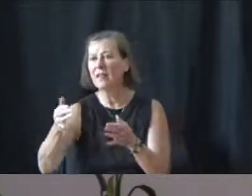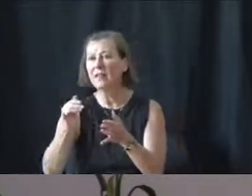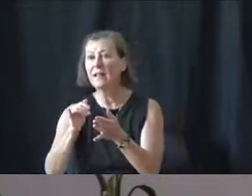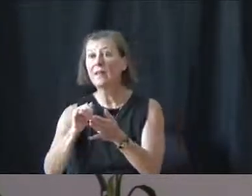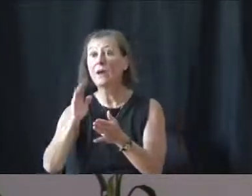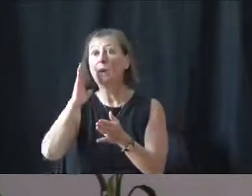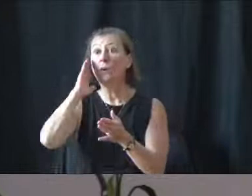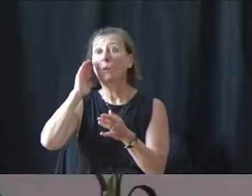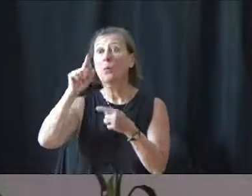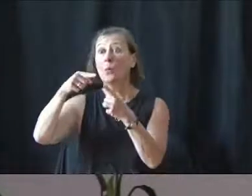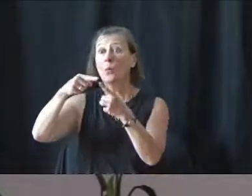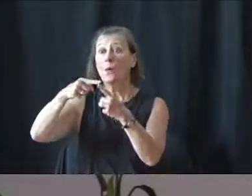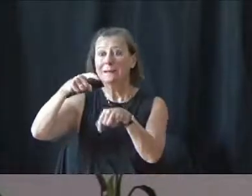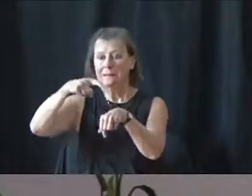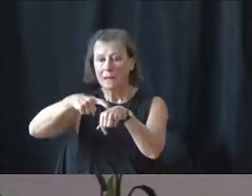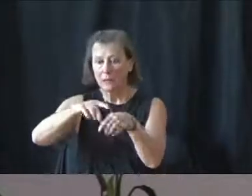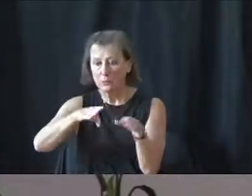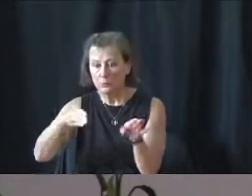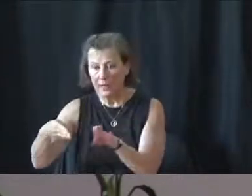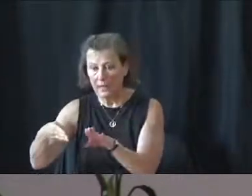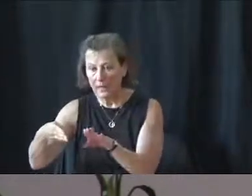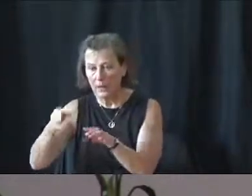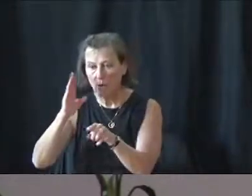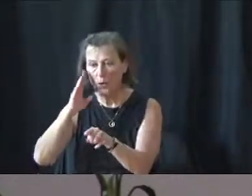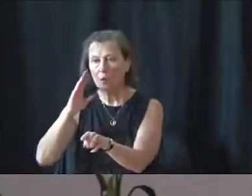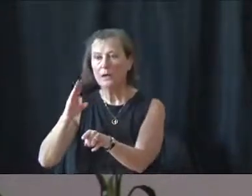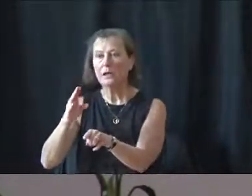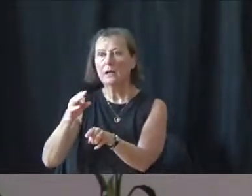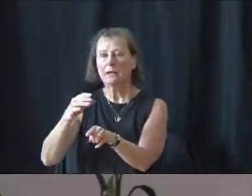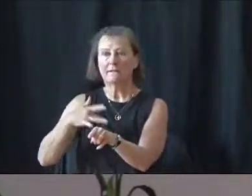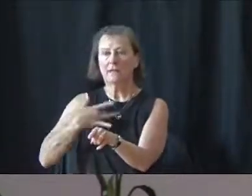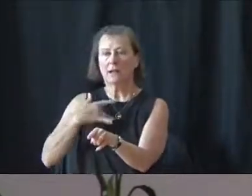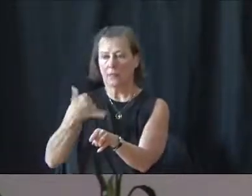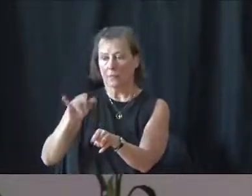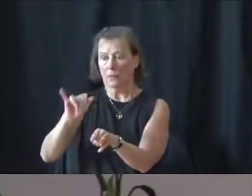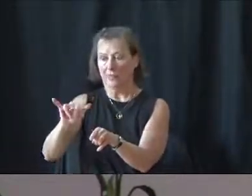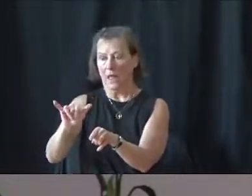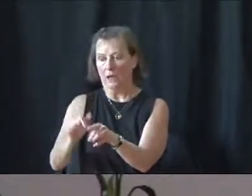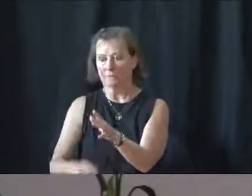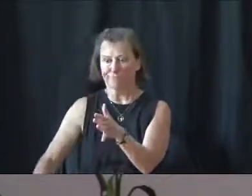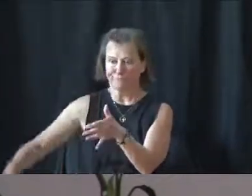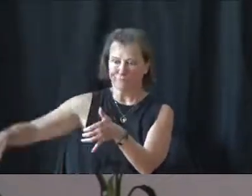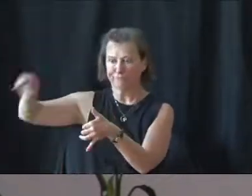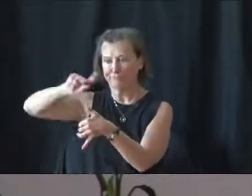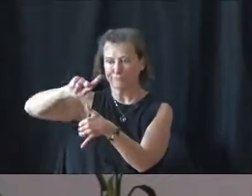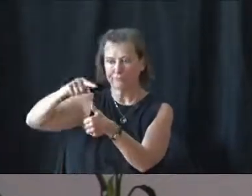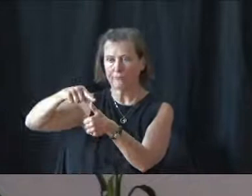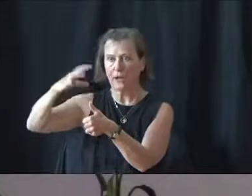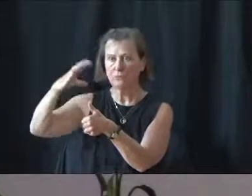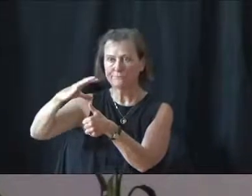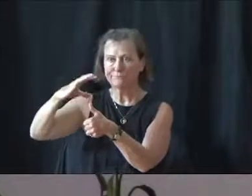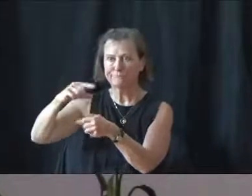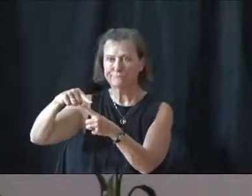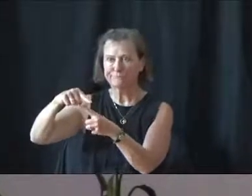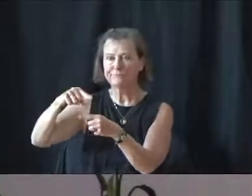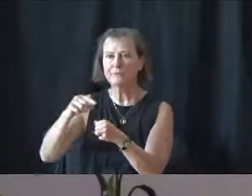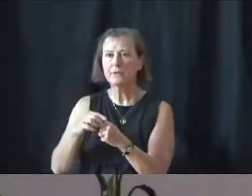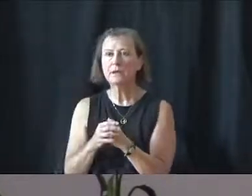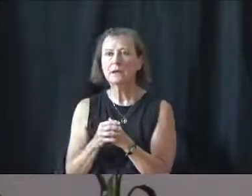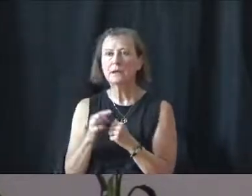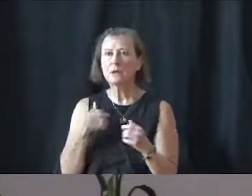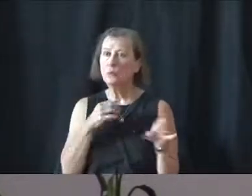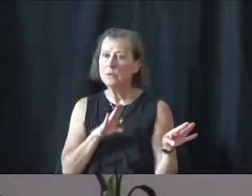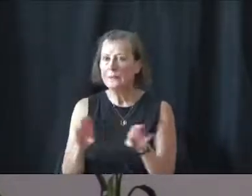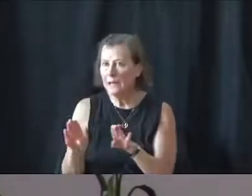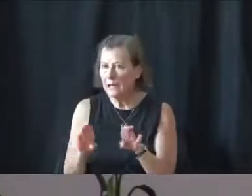die, be considered paramount. We behave, in other words, as though we